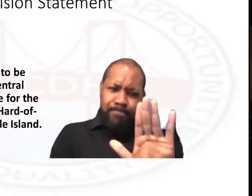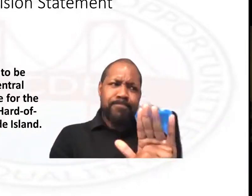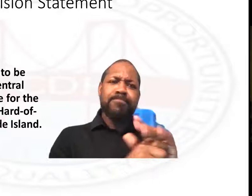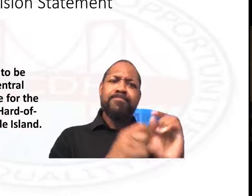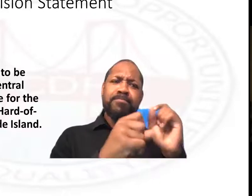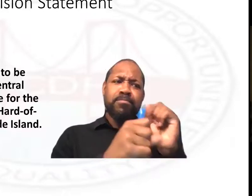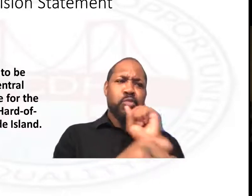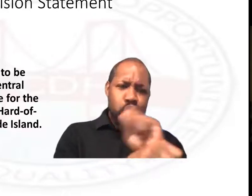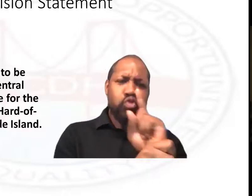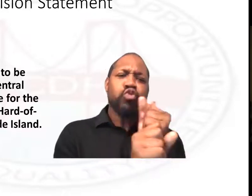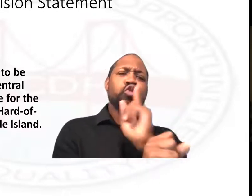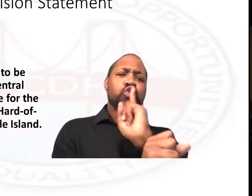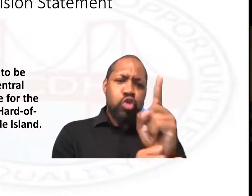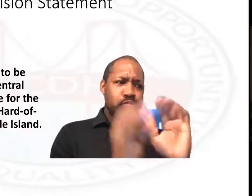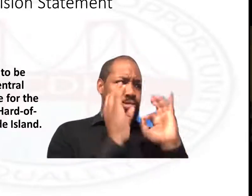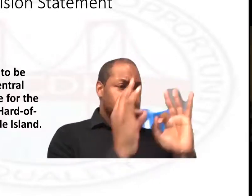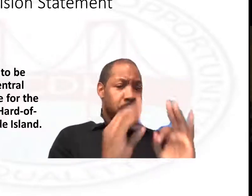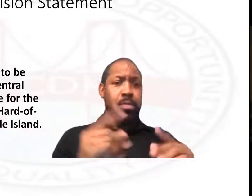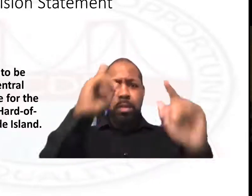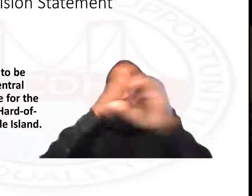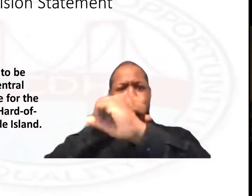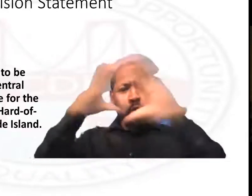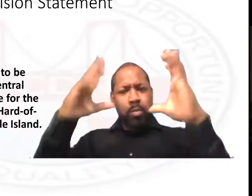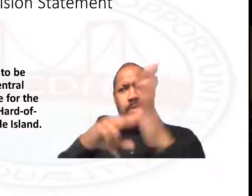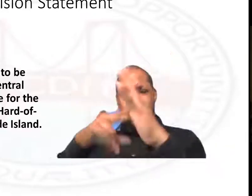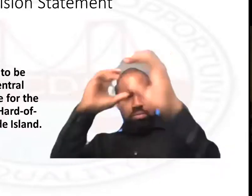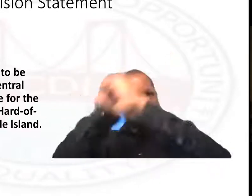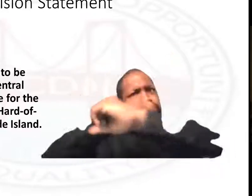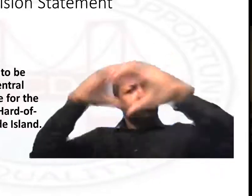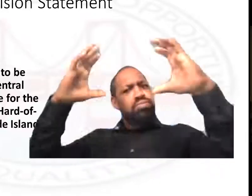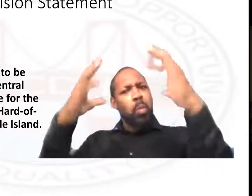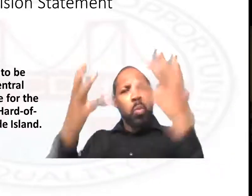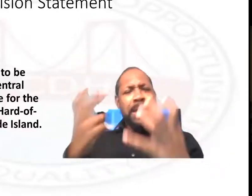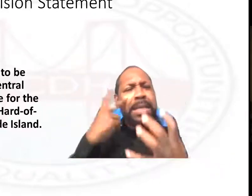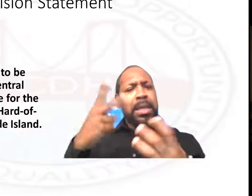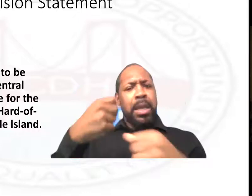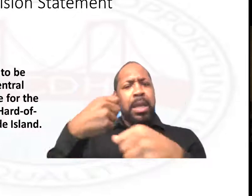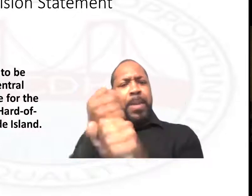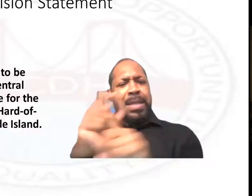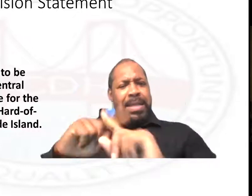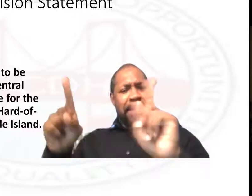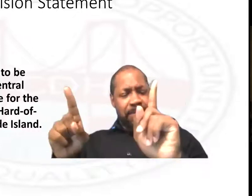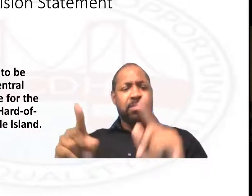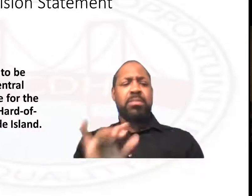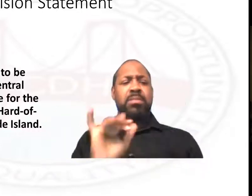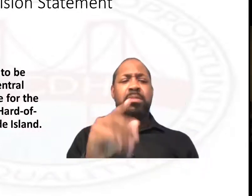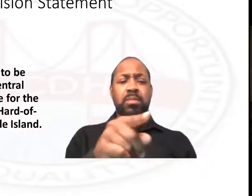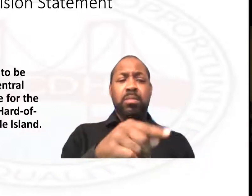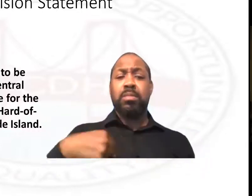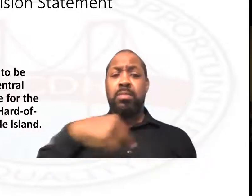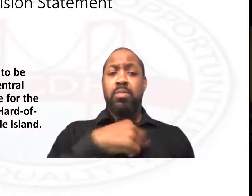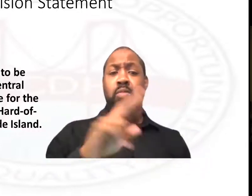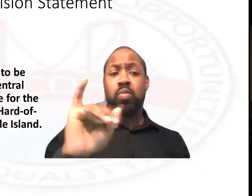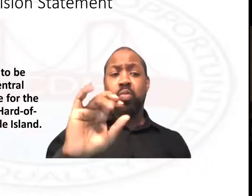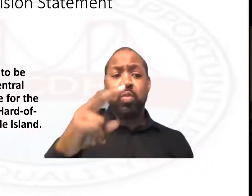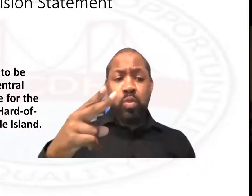are, one of them is a commitment to work towards a certain goal, and the other is our vision of what we